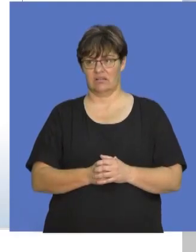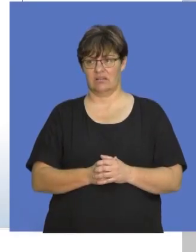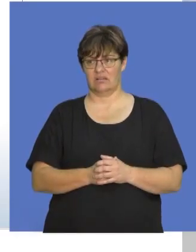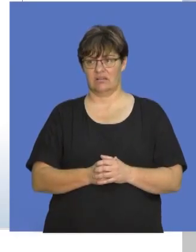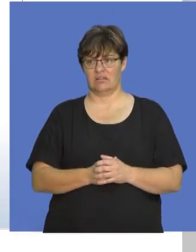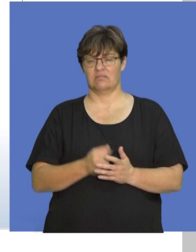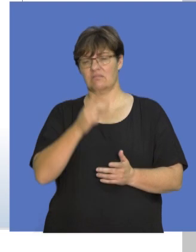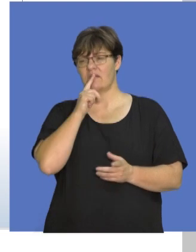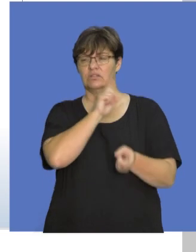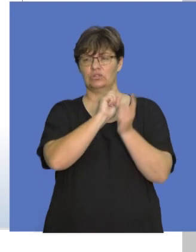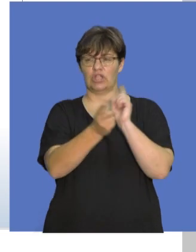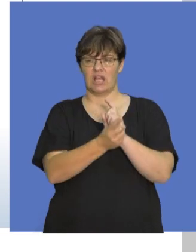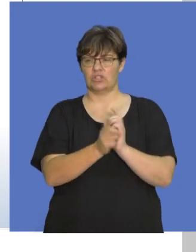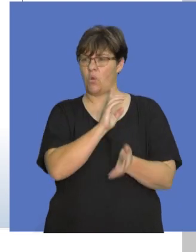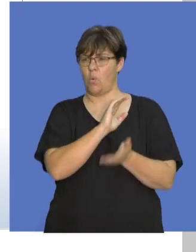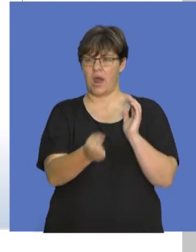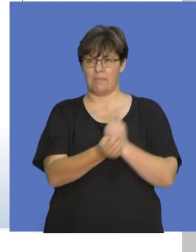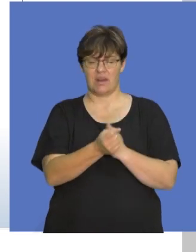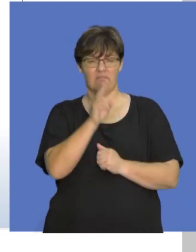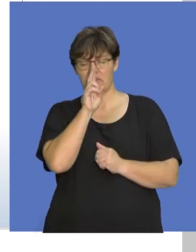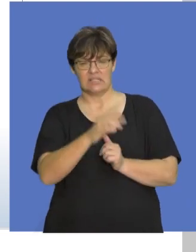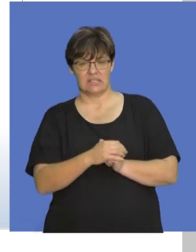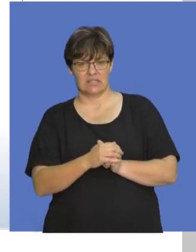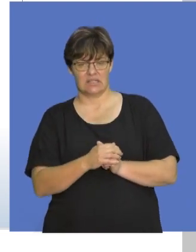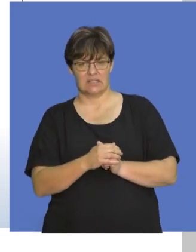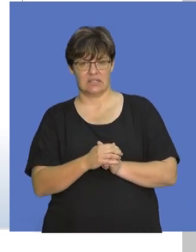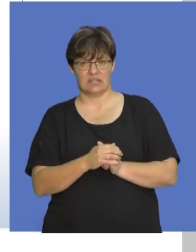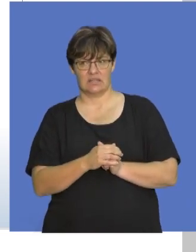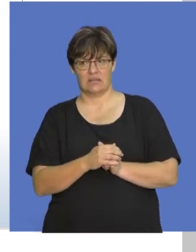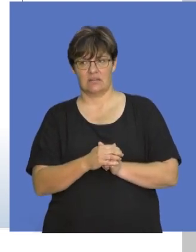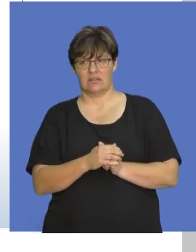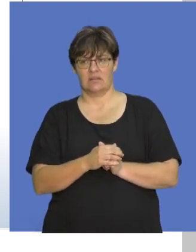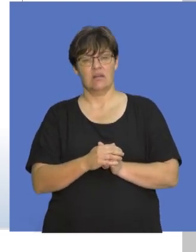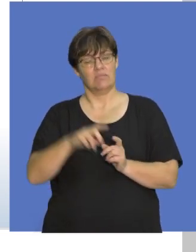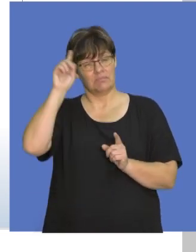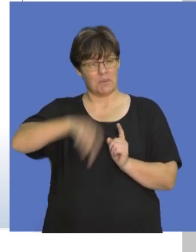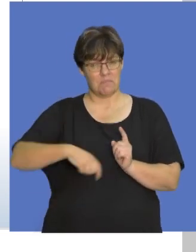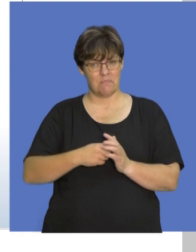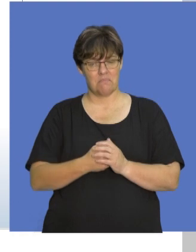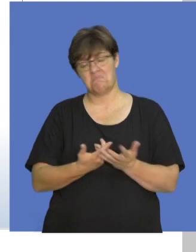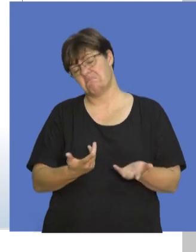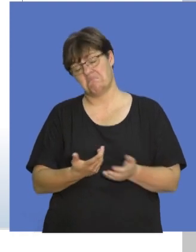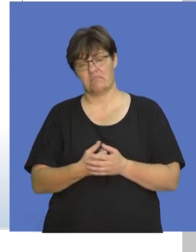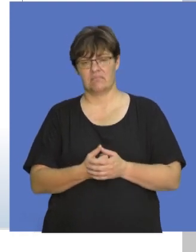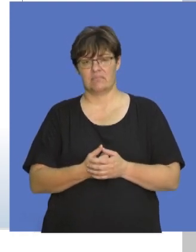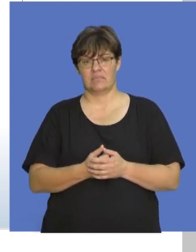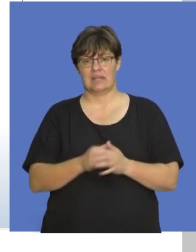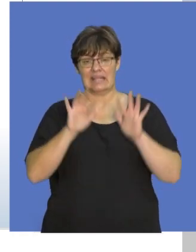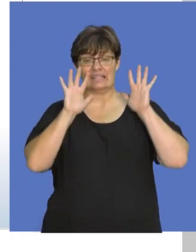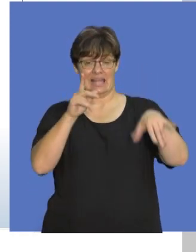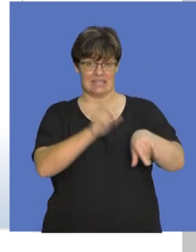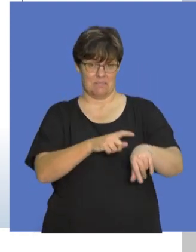I'm going to change this and see what will happen if I make this spinner spin, say